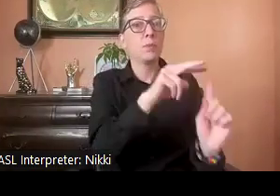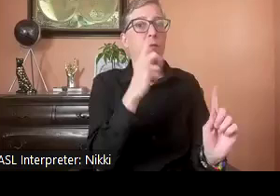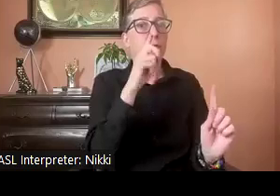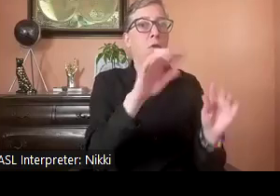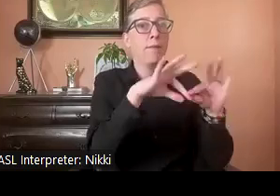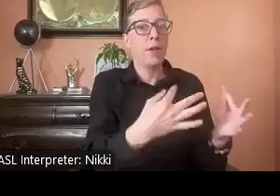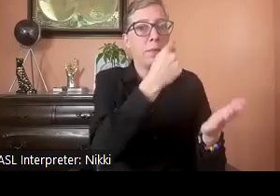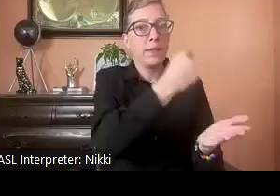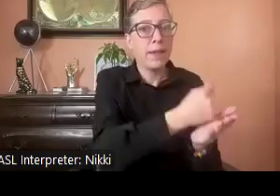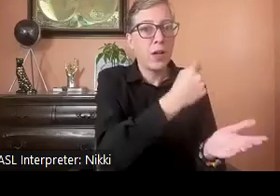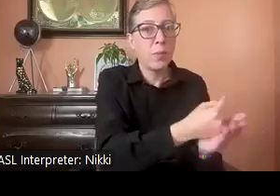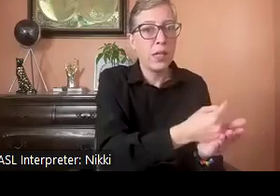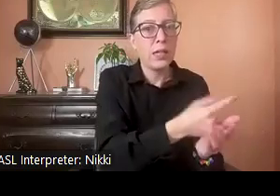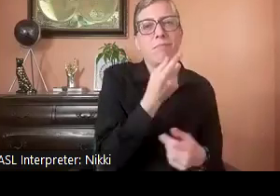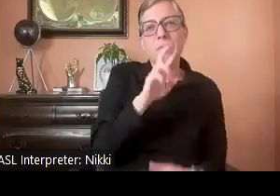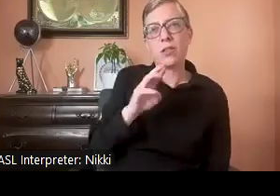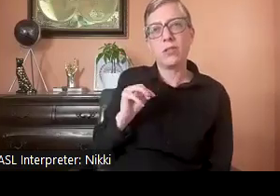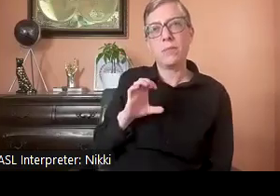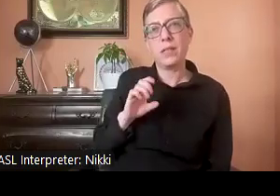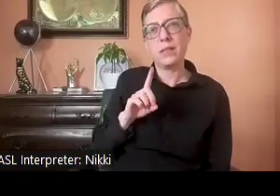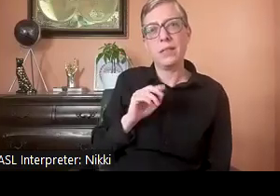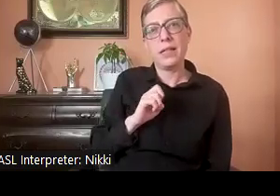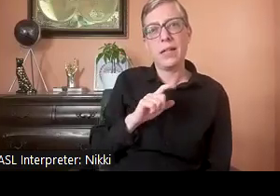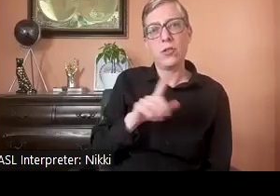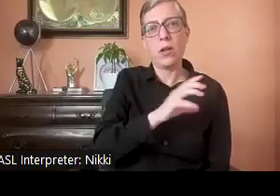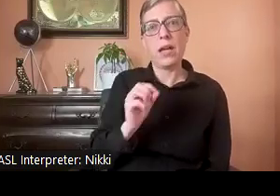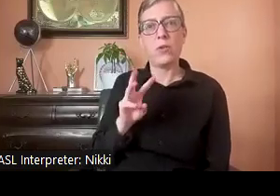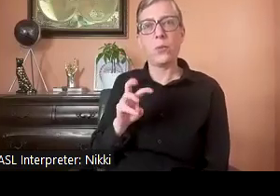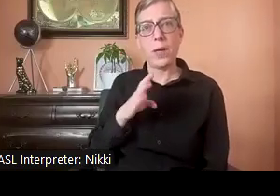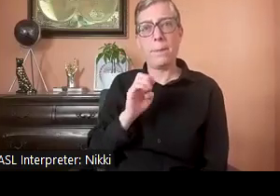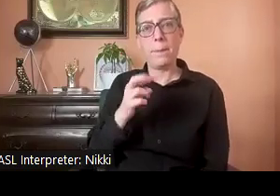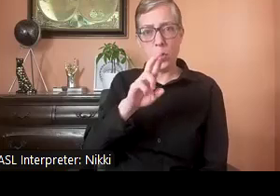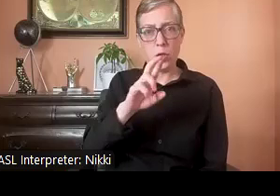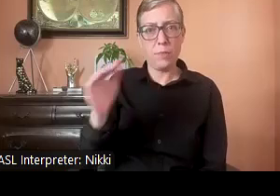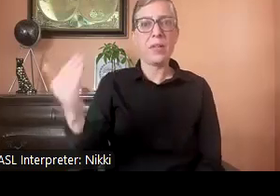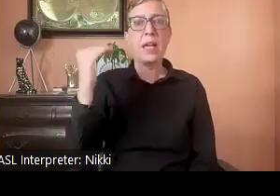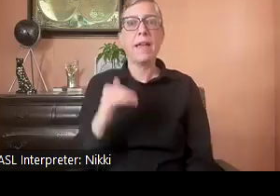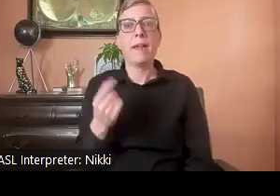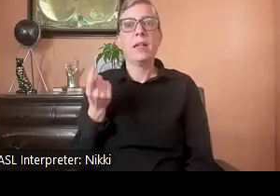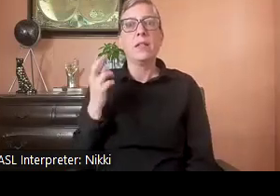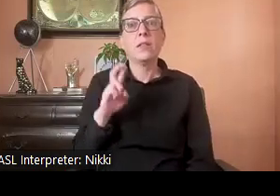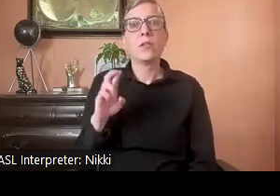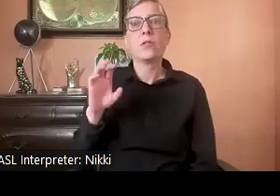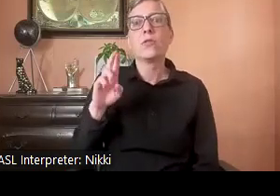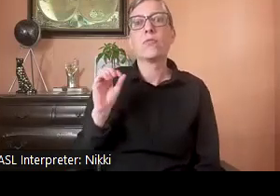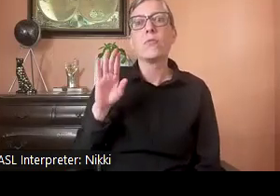And Patty Robinson and Kirk Strassel, they begin early experiments with Wayne Caton, which eventually becomes